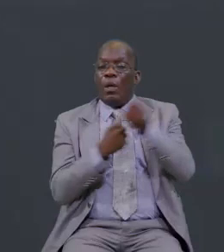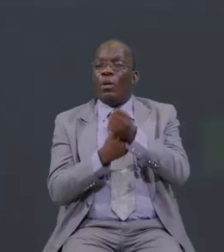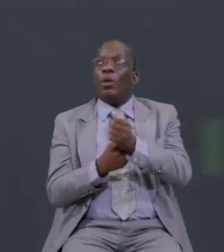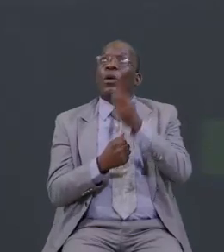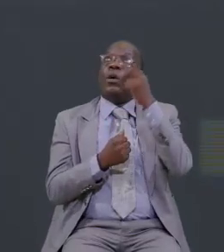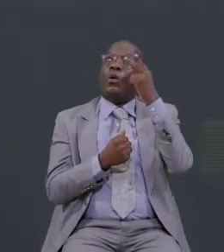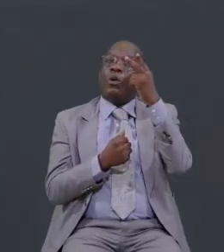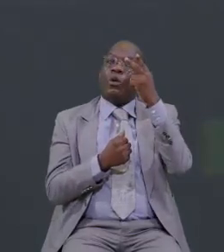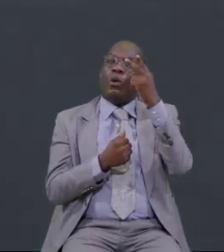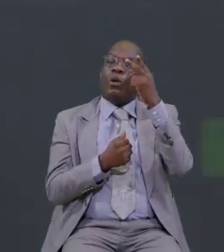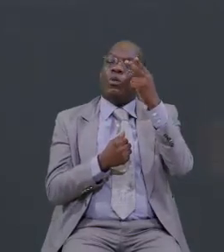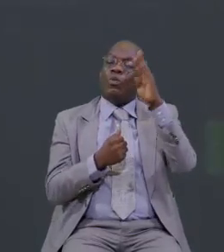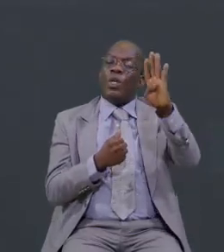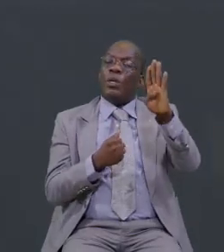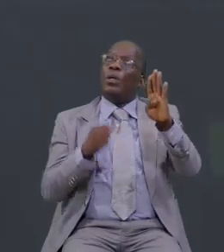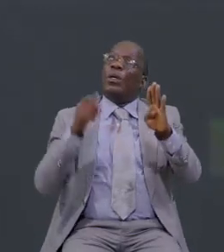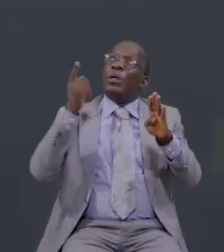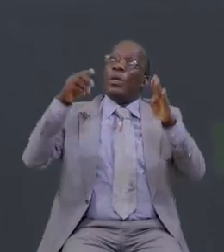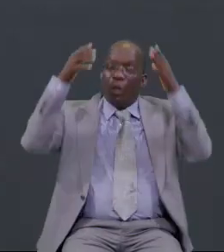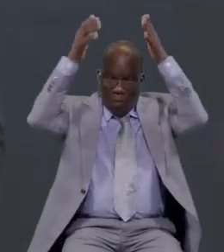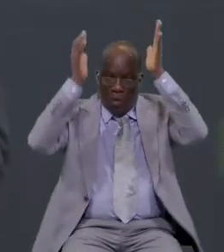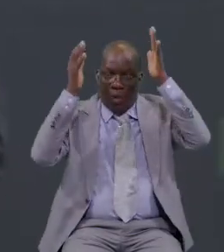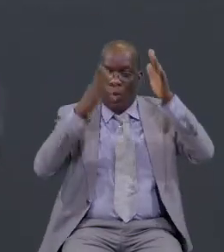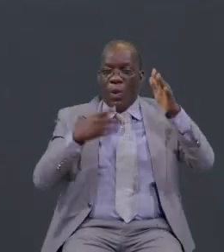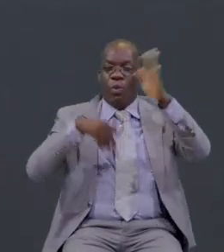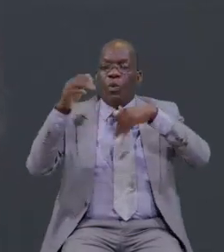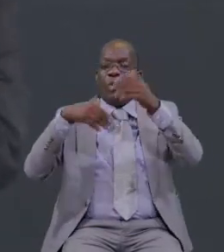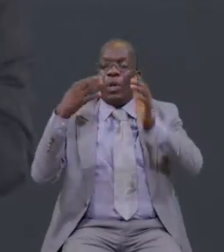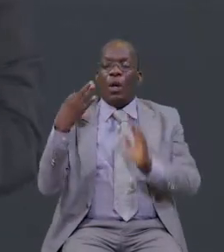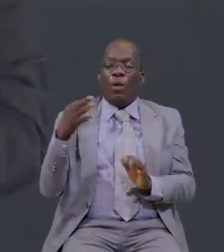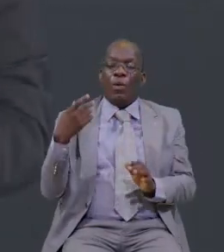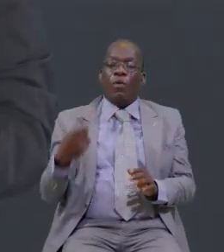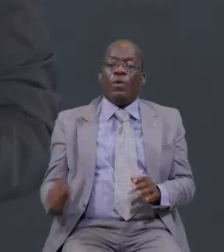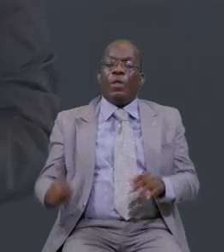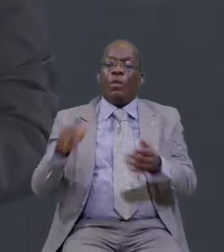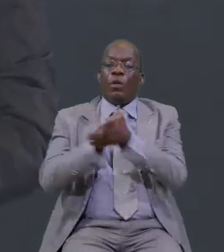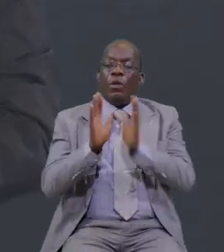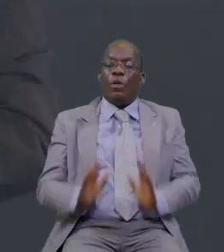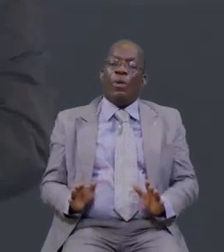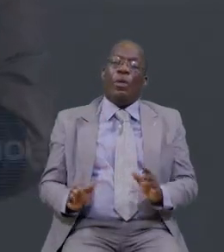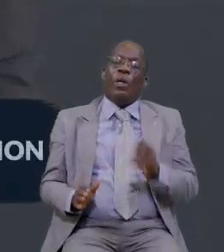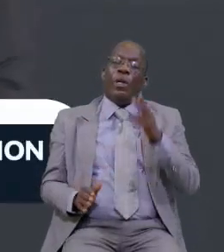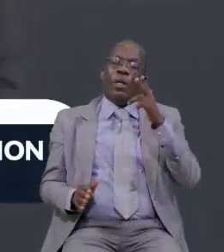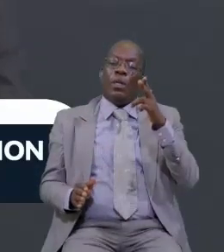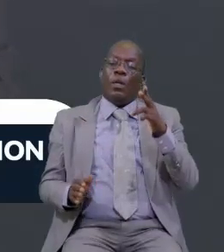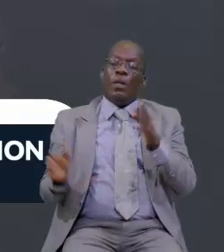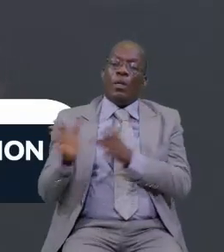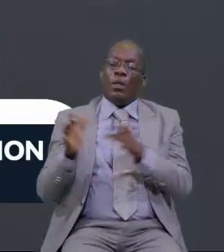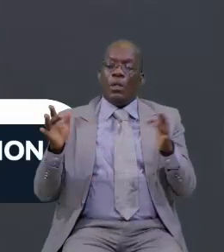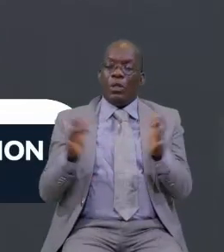the builder of the sanctuary of saints. Number 3, now C, Jesus, the